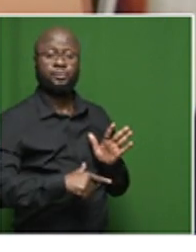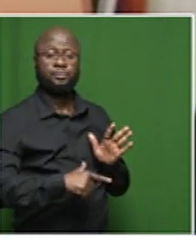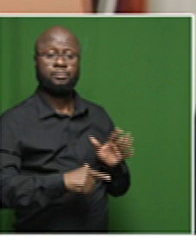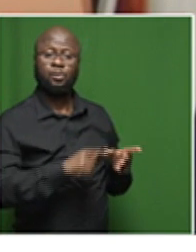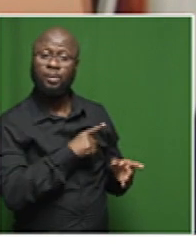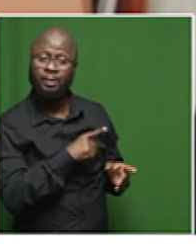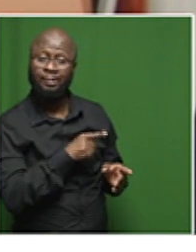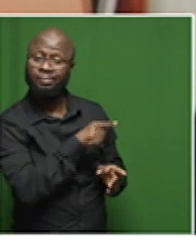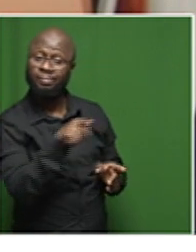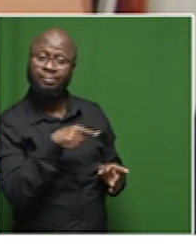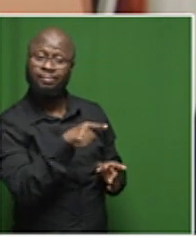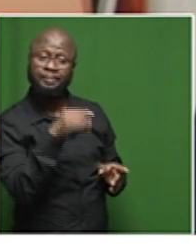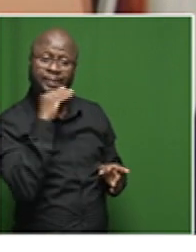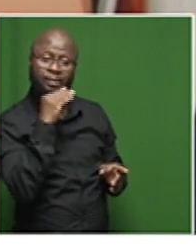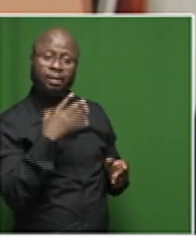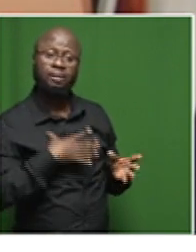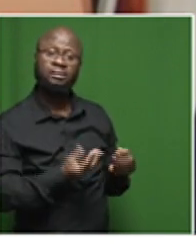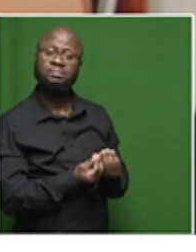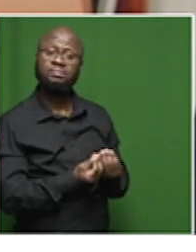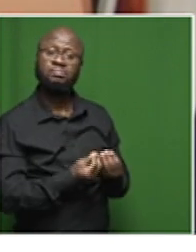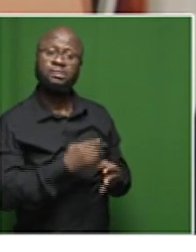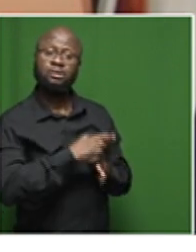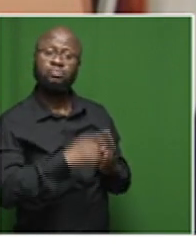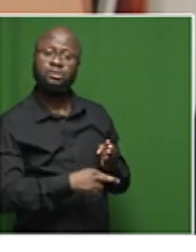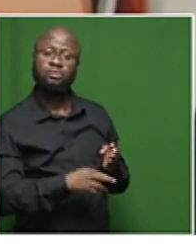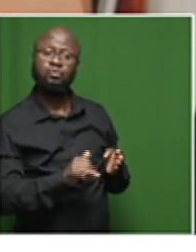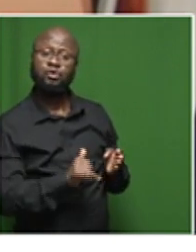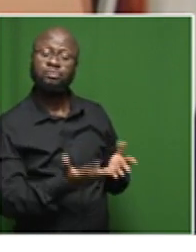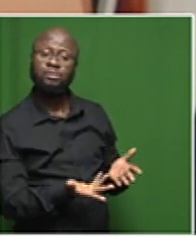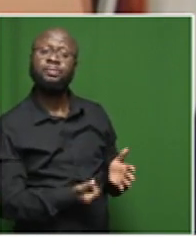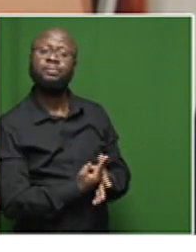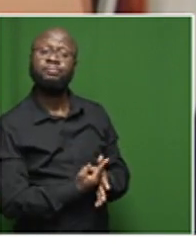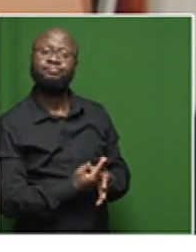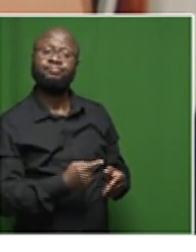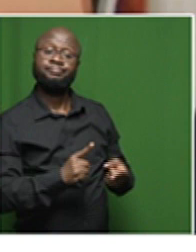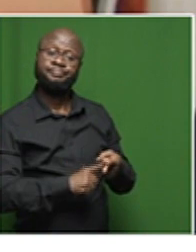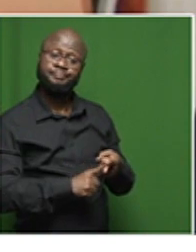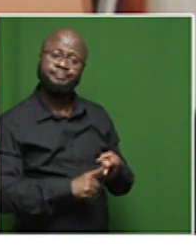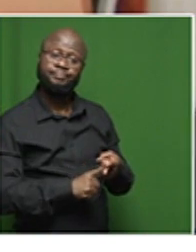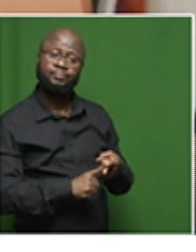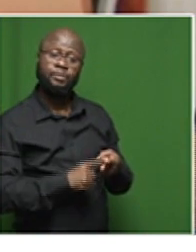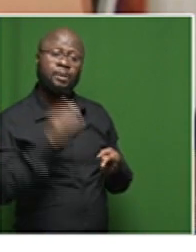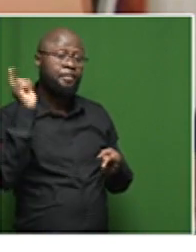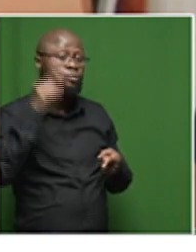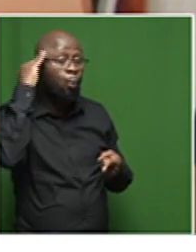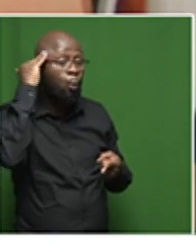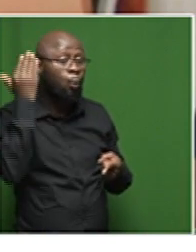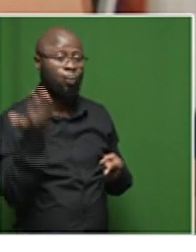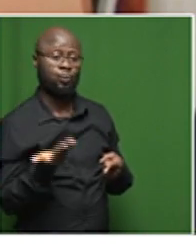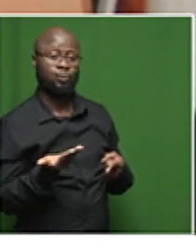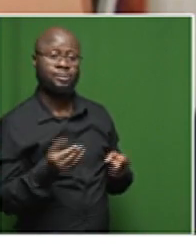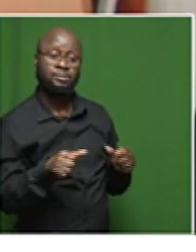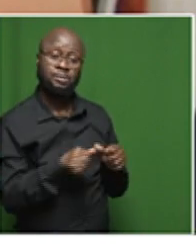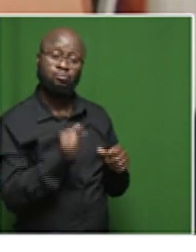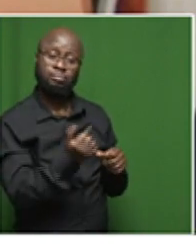the other symptoms that are as a result of the blood pressure that is too low. So number one, he needs to know his blood pressure. I like that patient who's got their